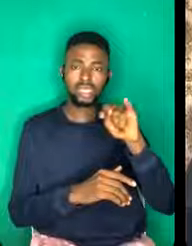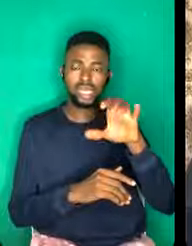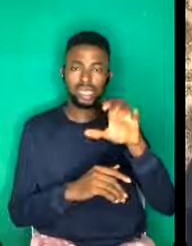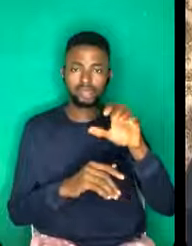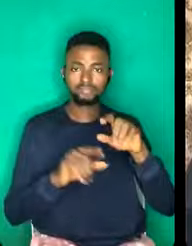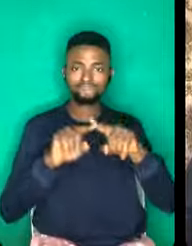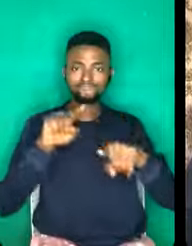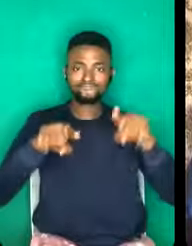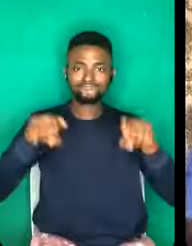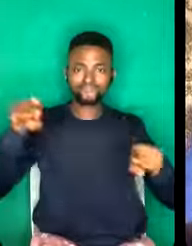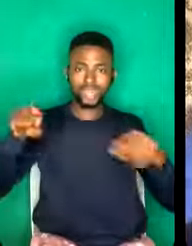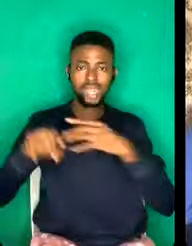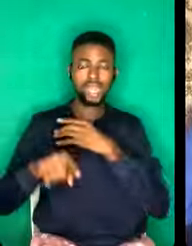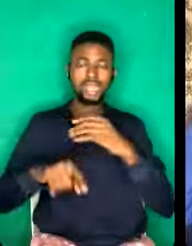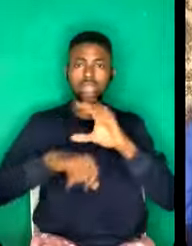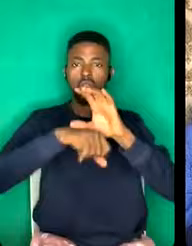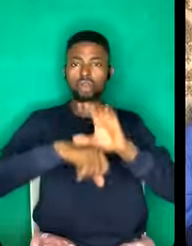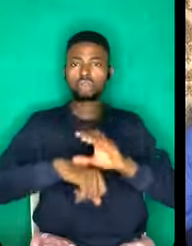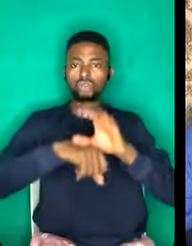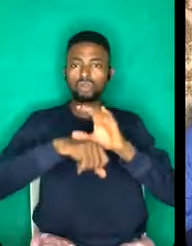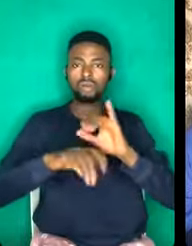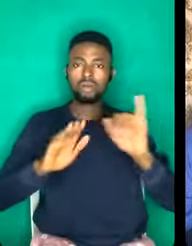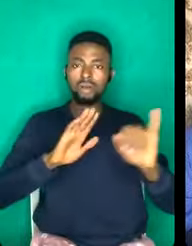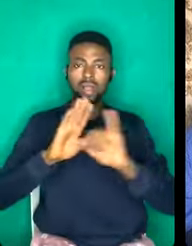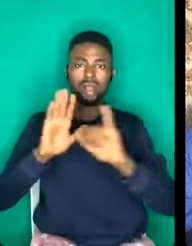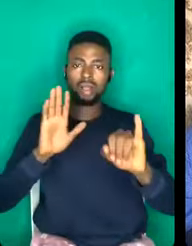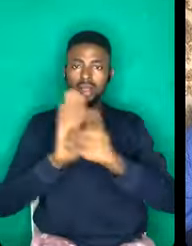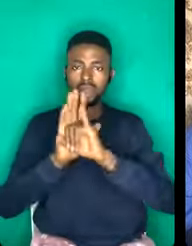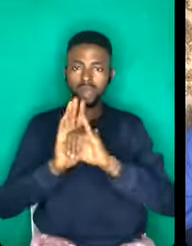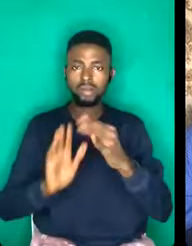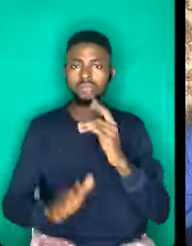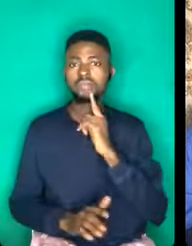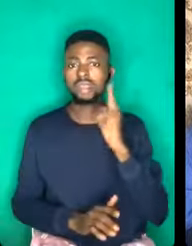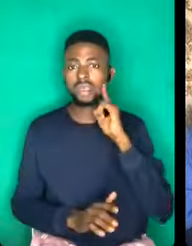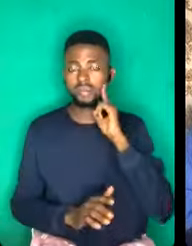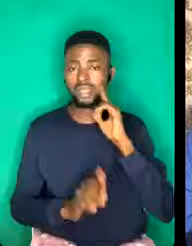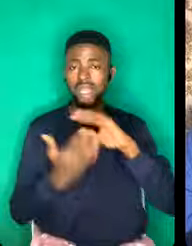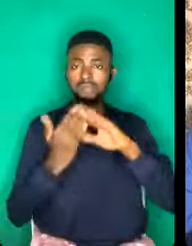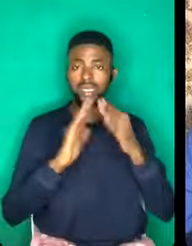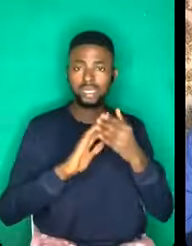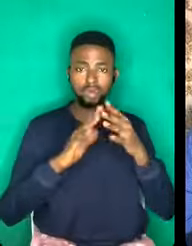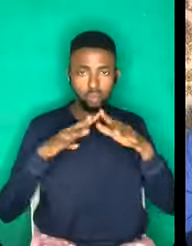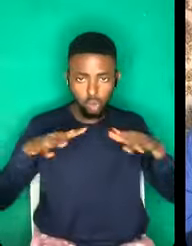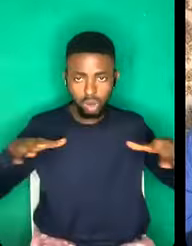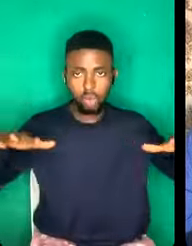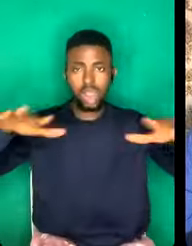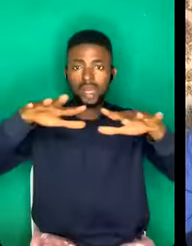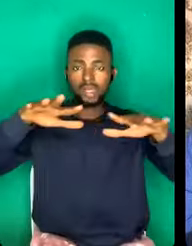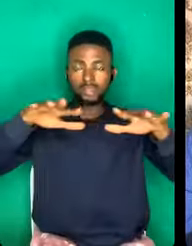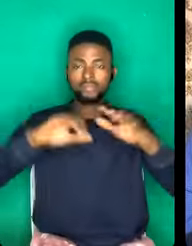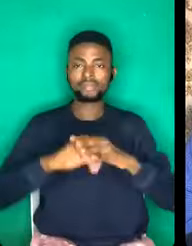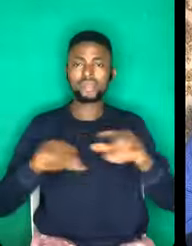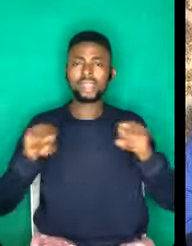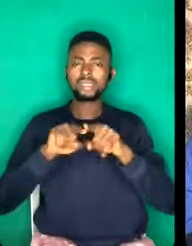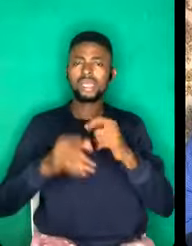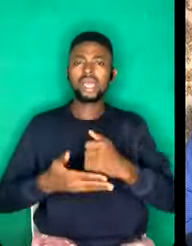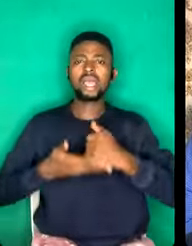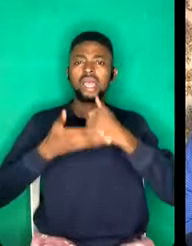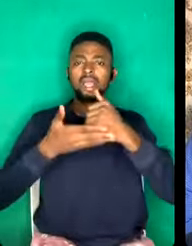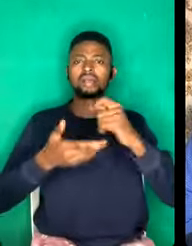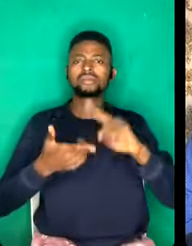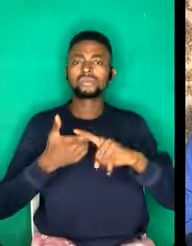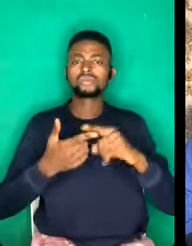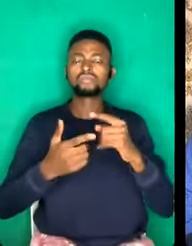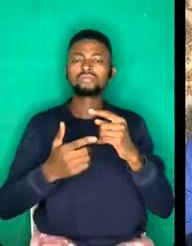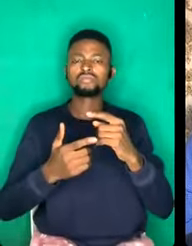cultural identity of the deaf community worldwide. It also helps to raise